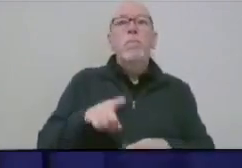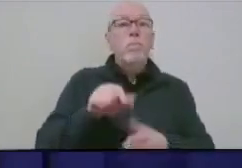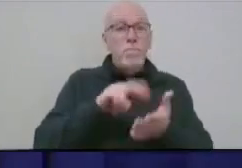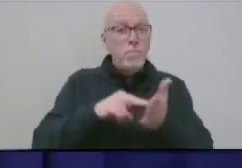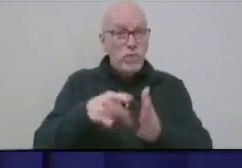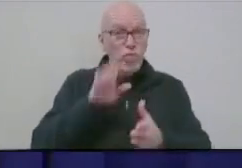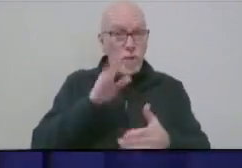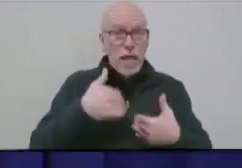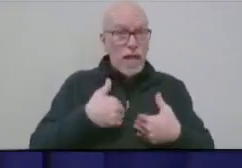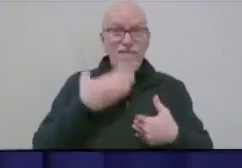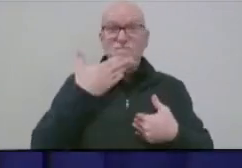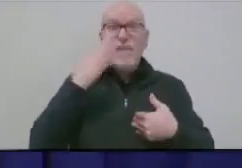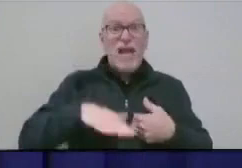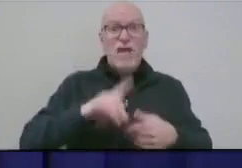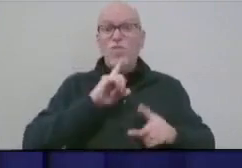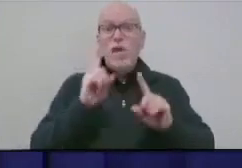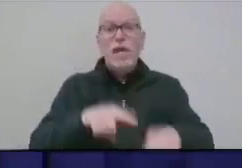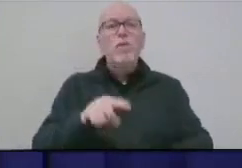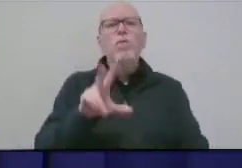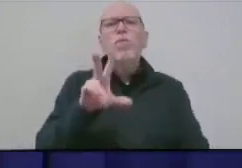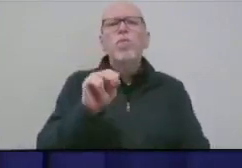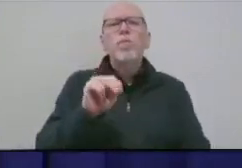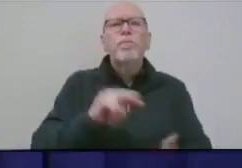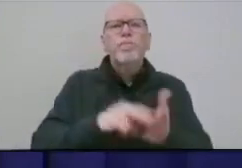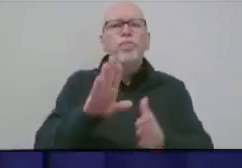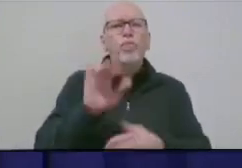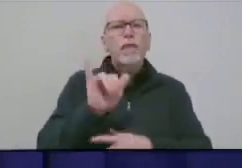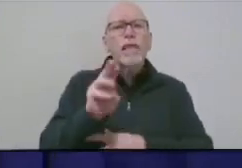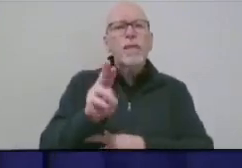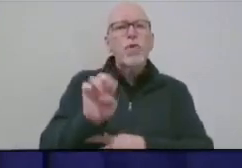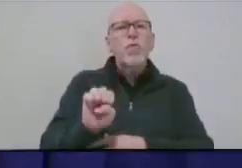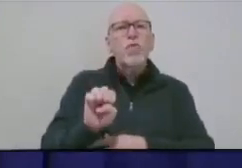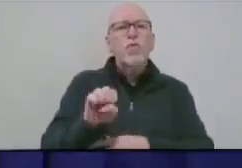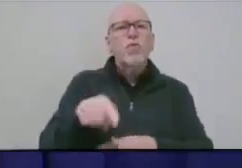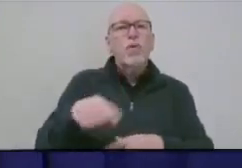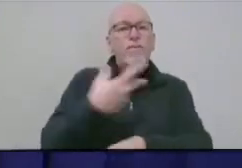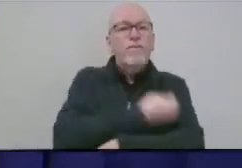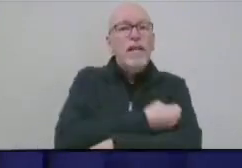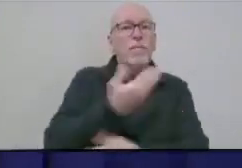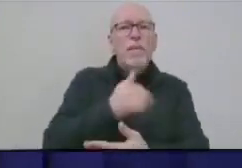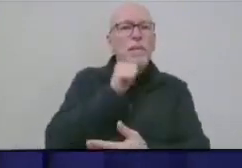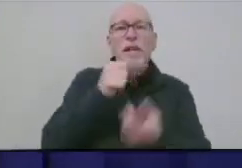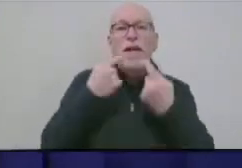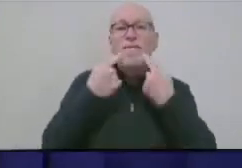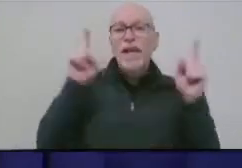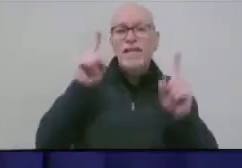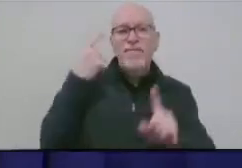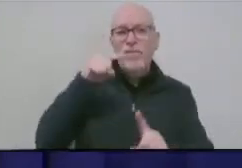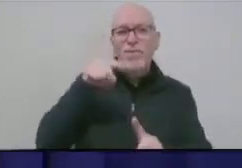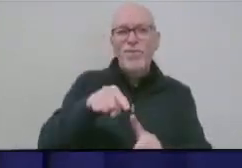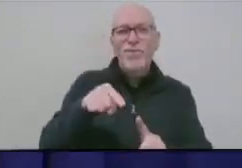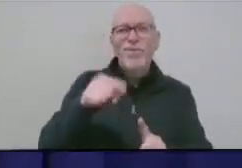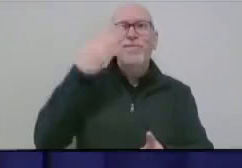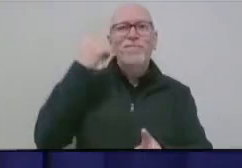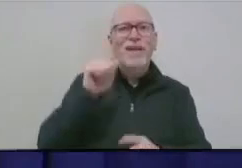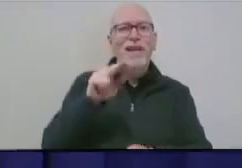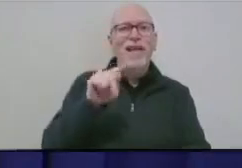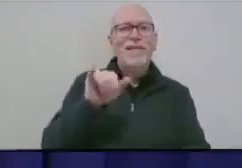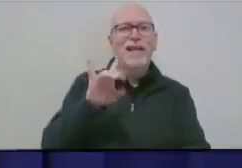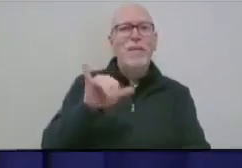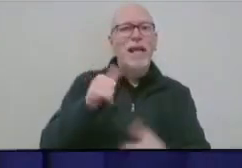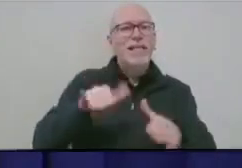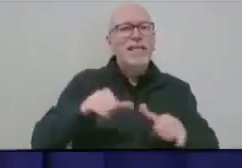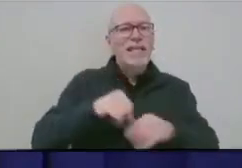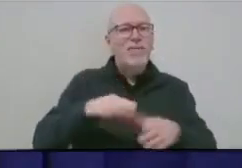particularly adverse reaction. It's just that your immunization, your vaccine, might not be as effective for you because those antibodies still in your